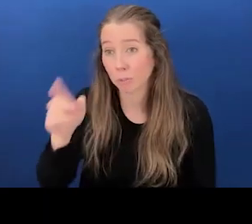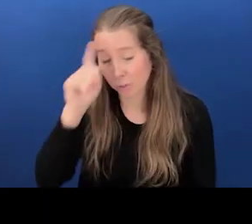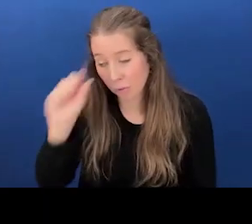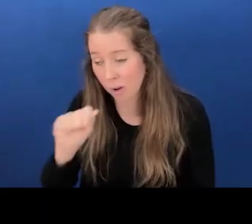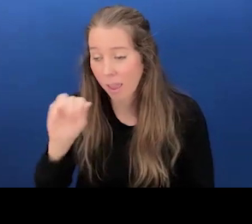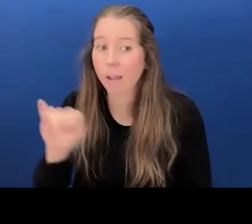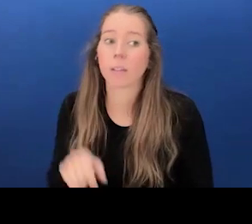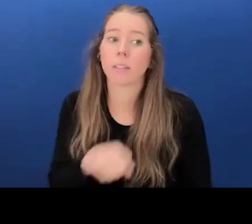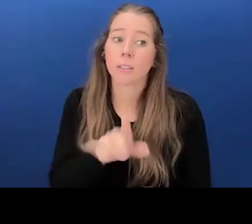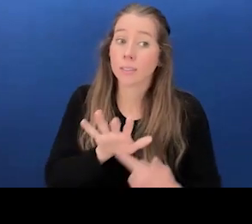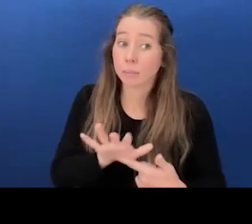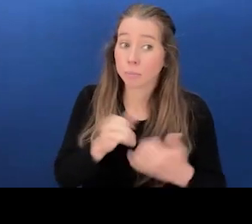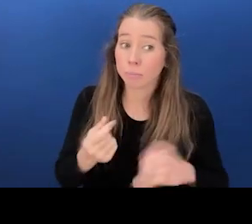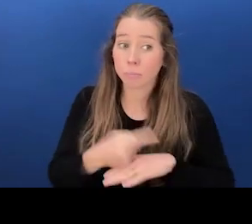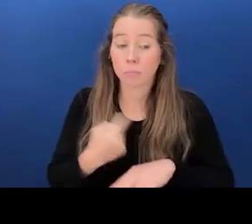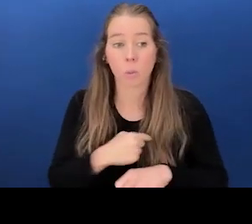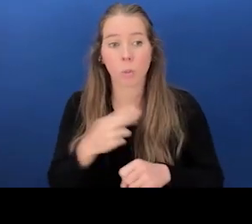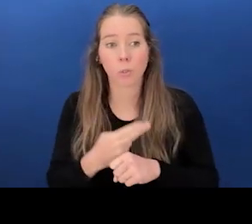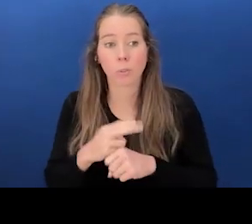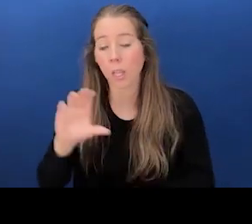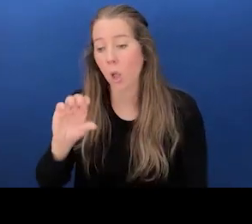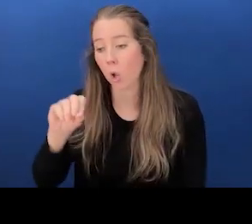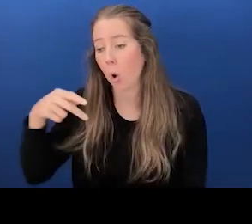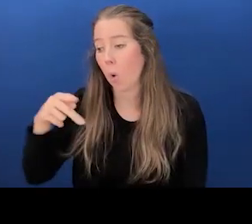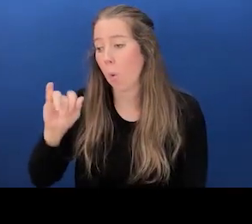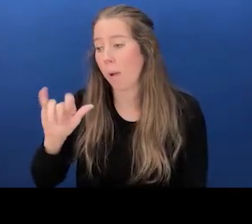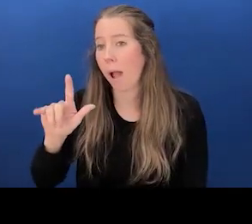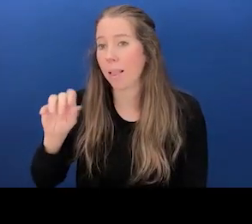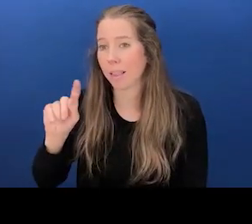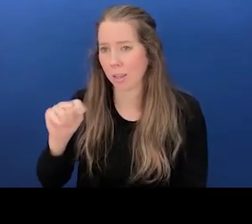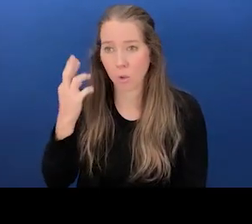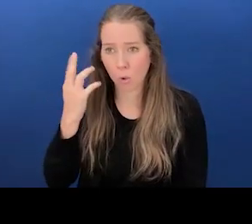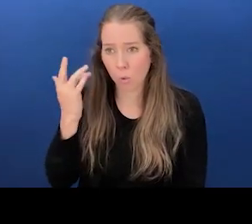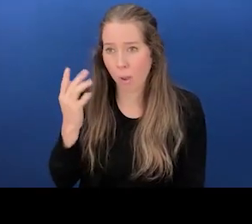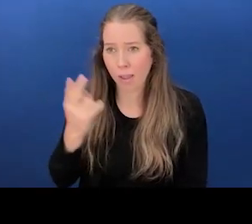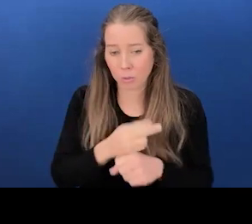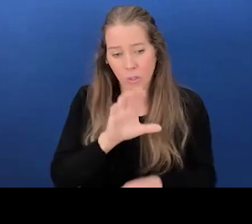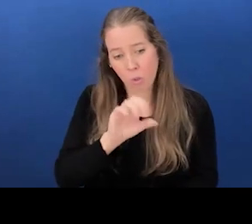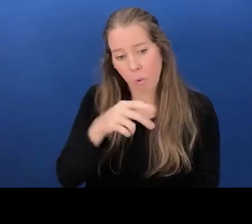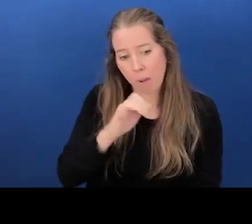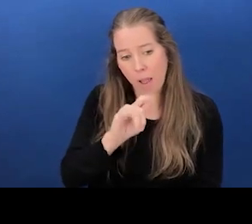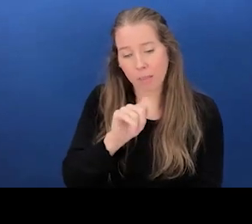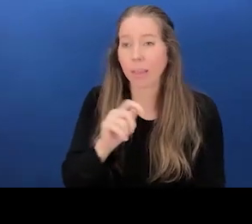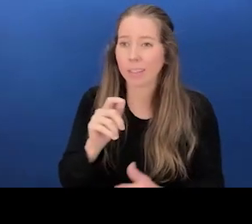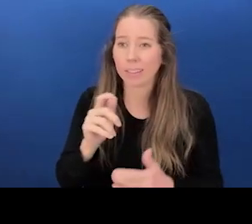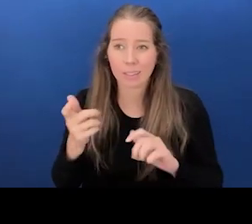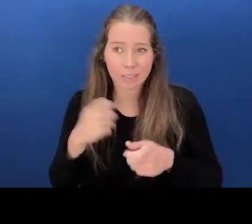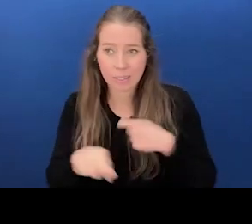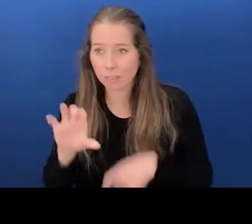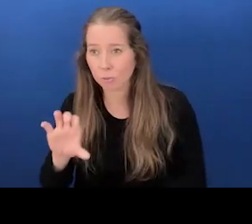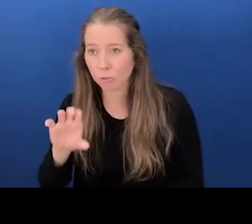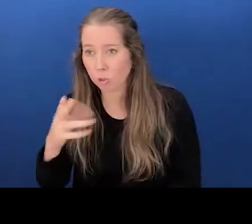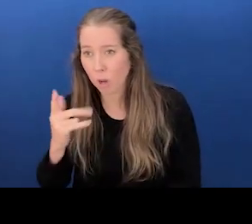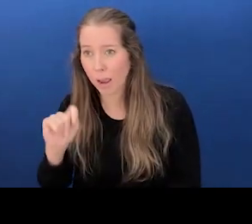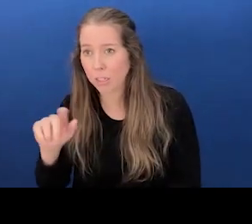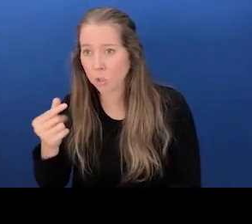Okay, so for the demonstration today, we're using Copilot. Why am I suggesting Copilot over ChatGPT or anything else? If you have one and you're comfortable with it, then